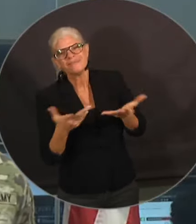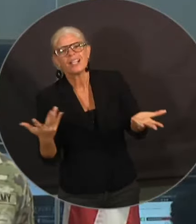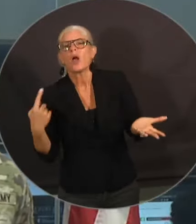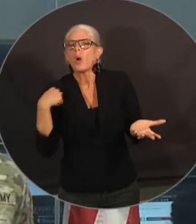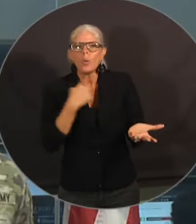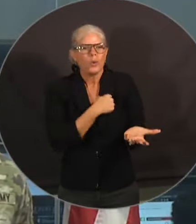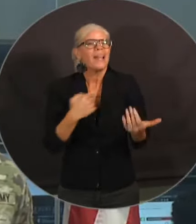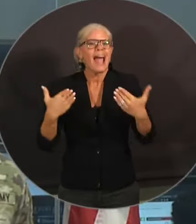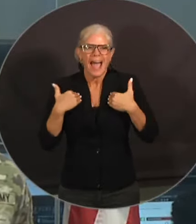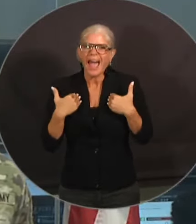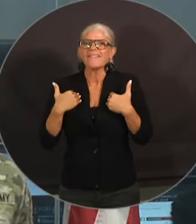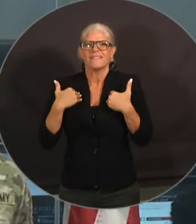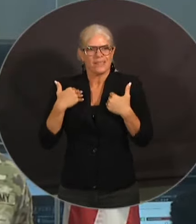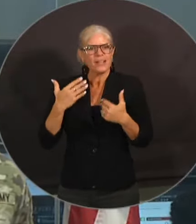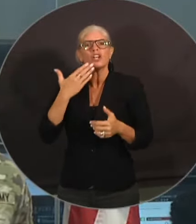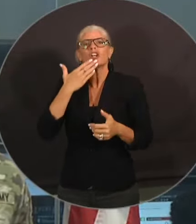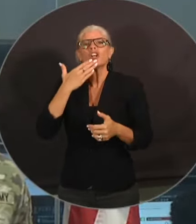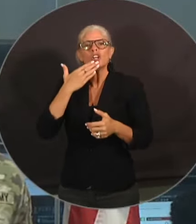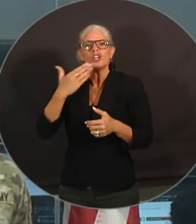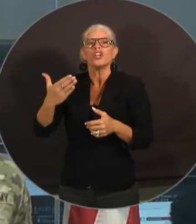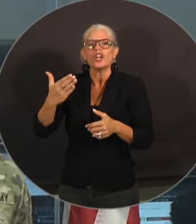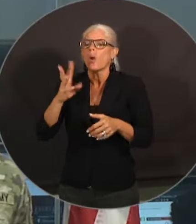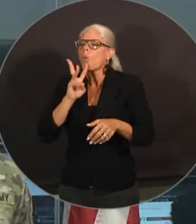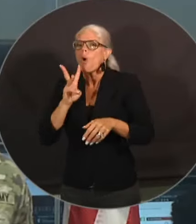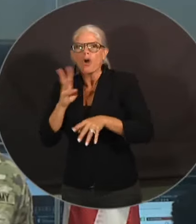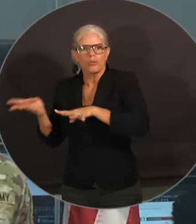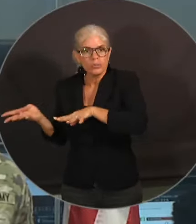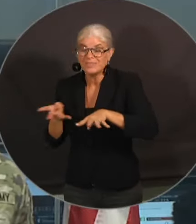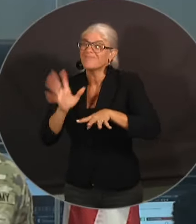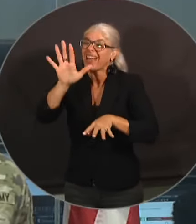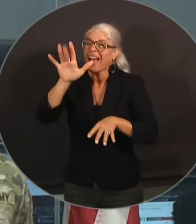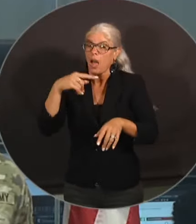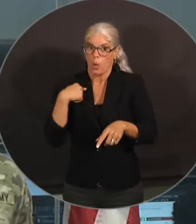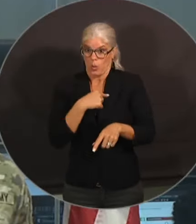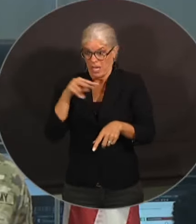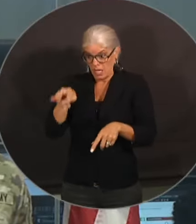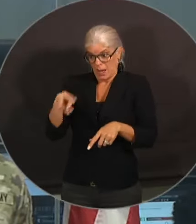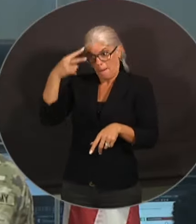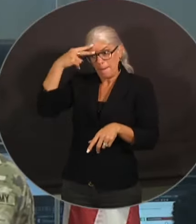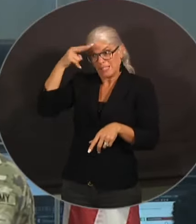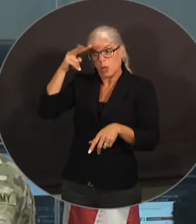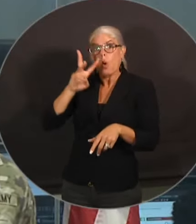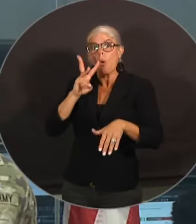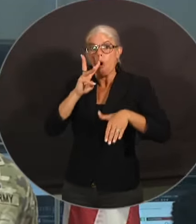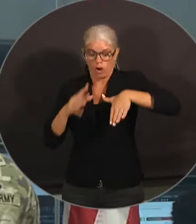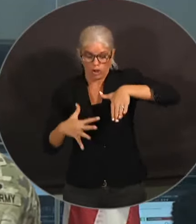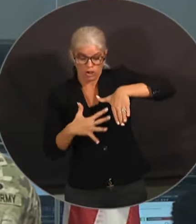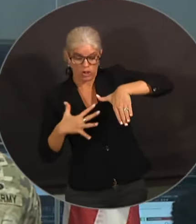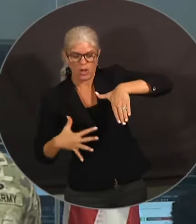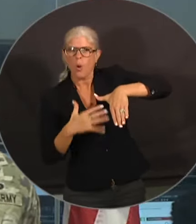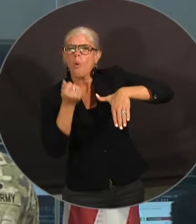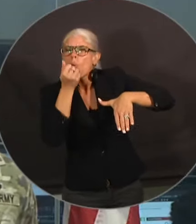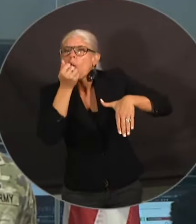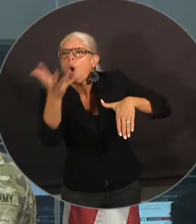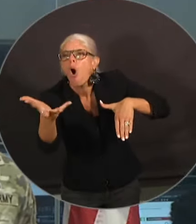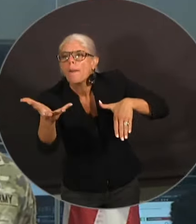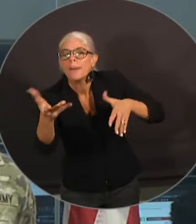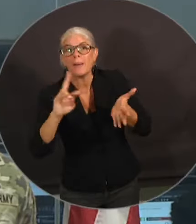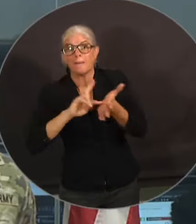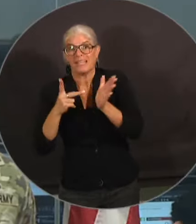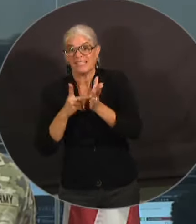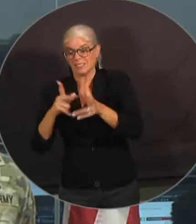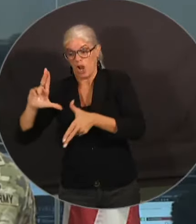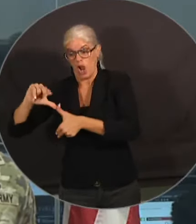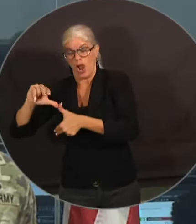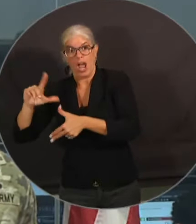of Mexico. The water's warm. It's deep right where the storm is now. It could rapidly intensify. So if you